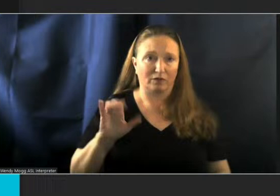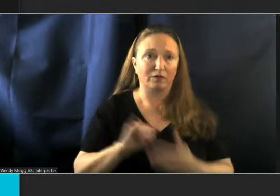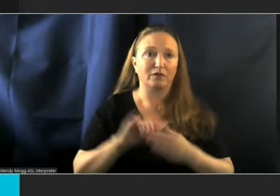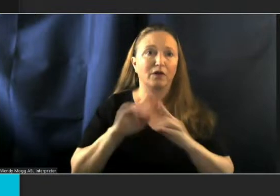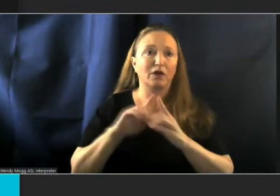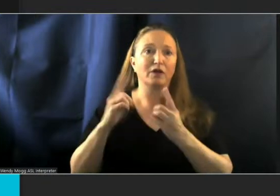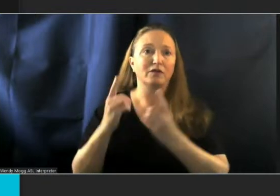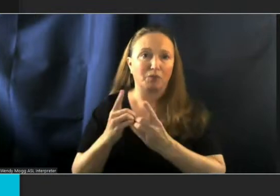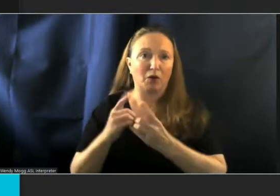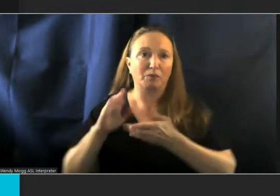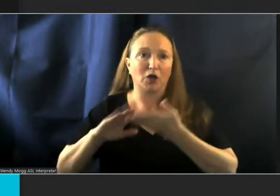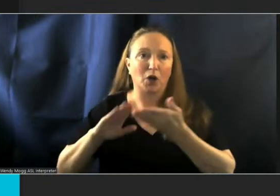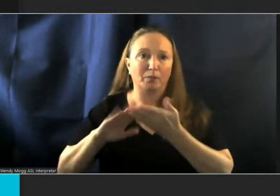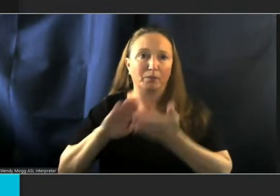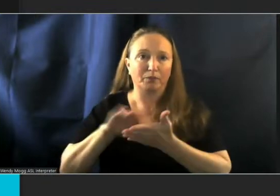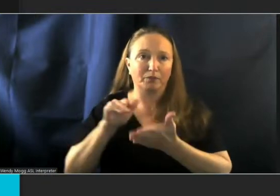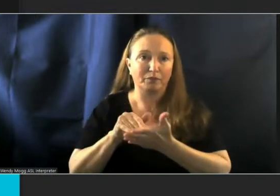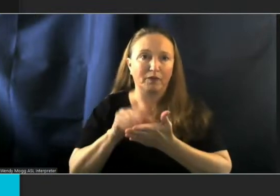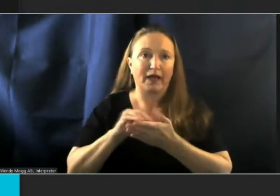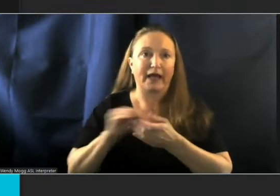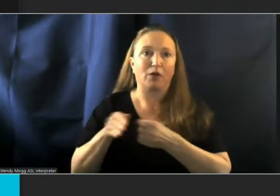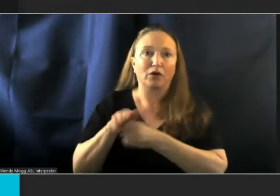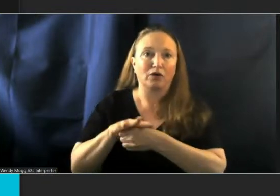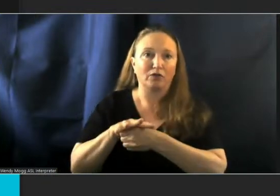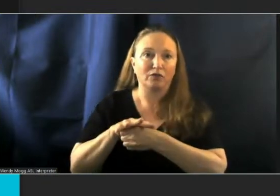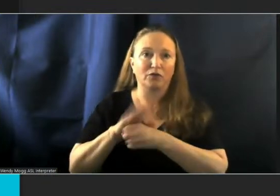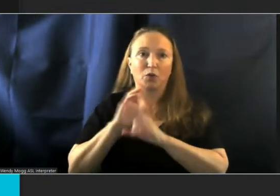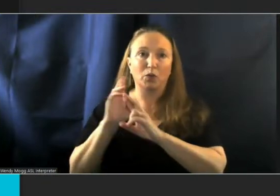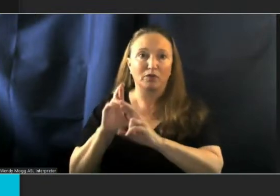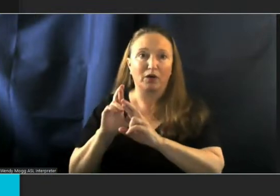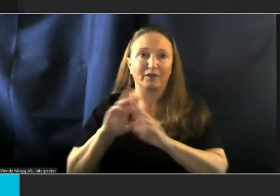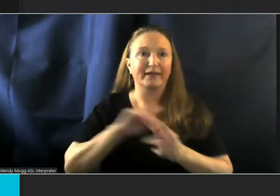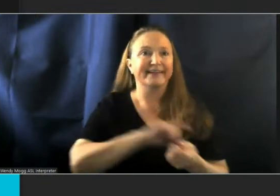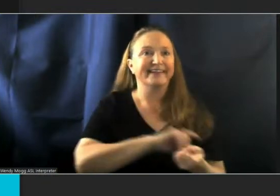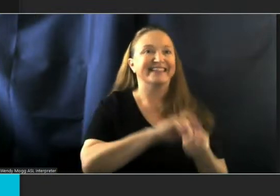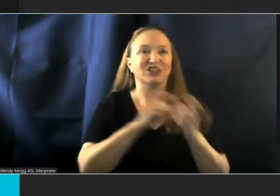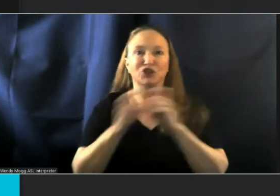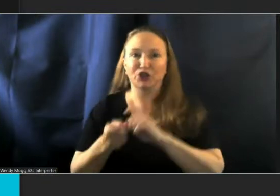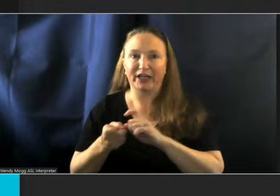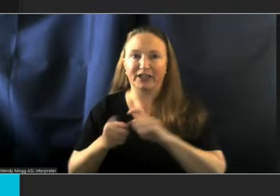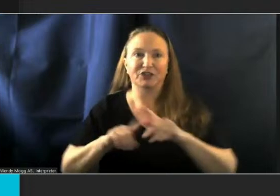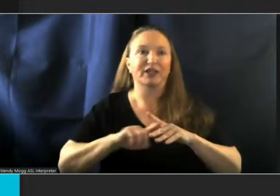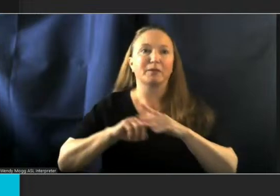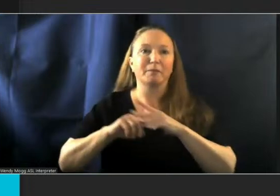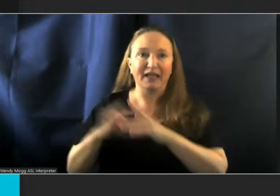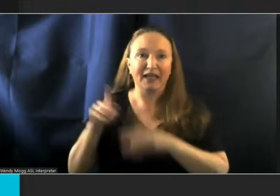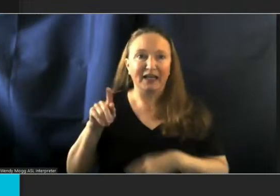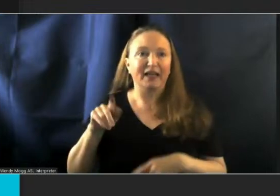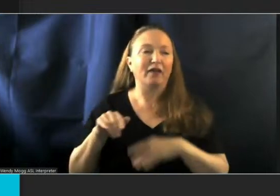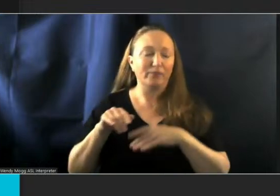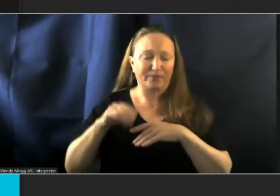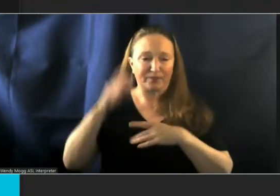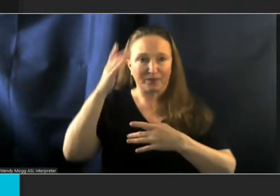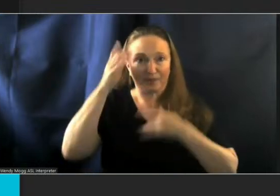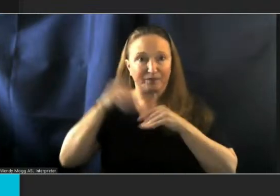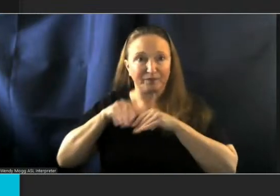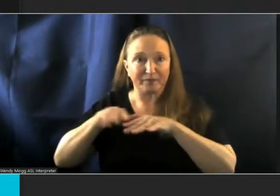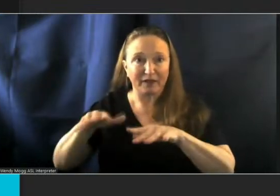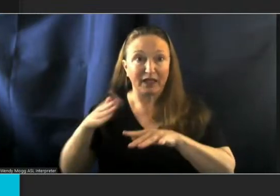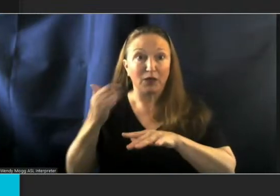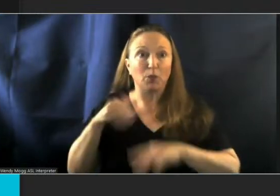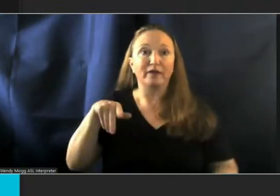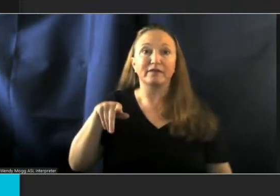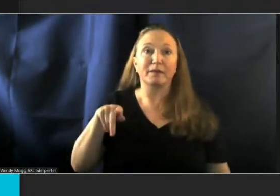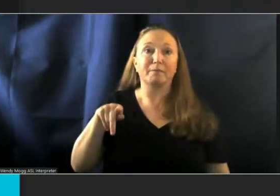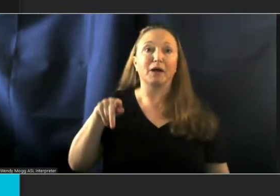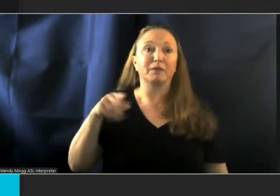Operations Center, and our COVID response has changed. So in the beginning of the pandemic, it was the Public Health Department that